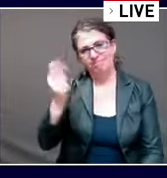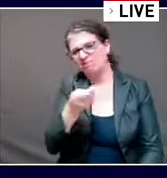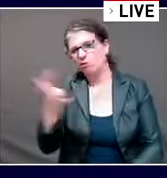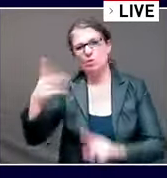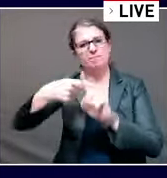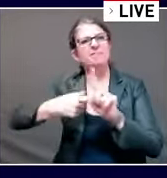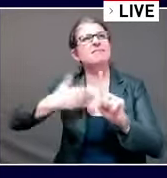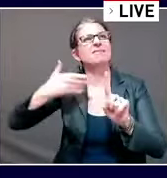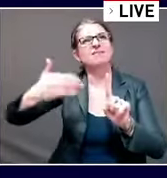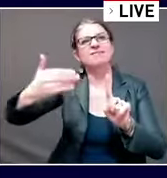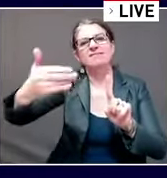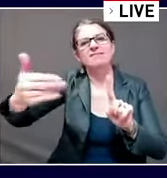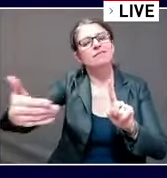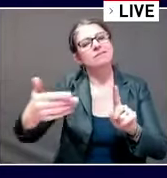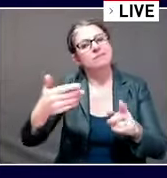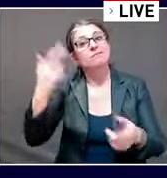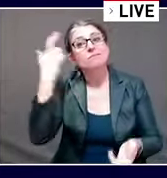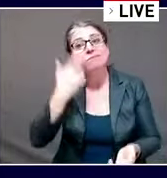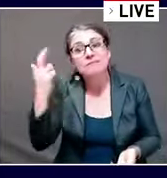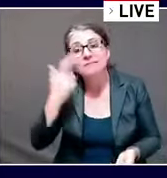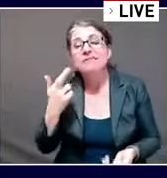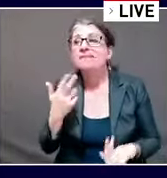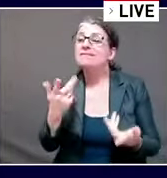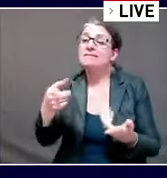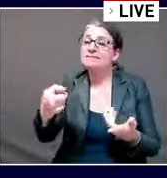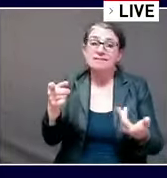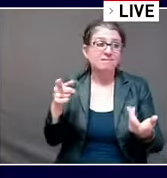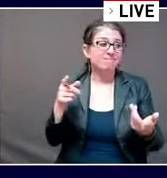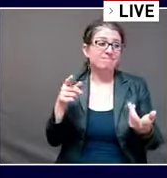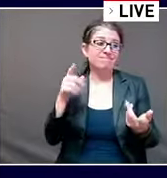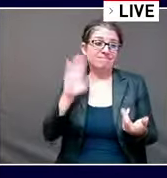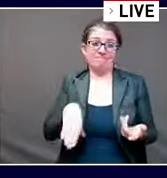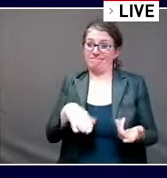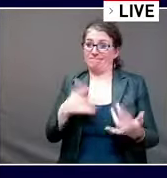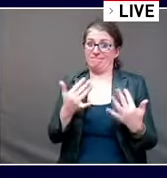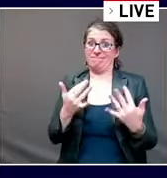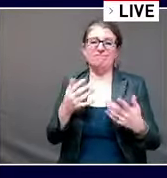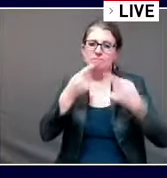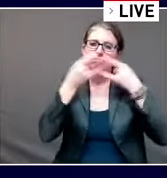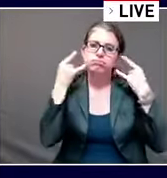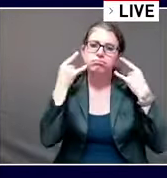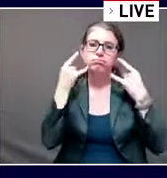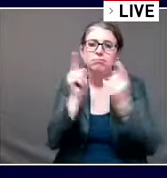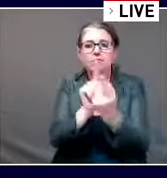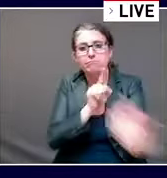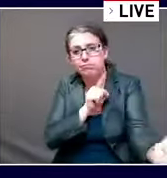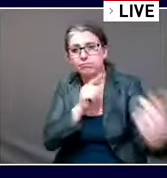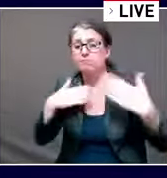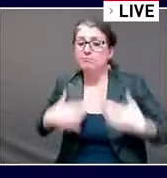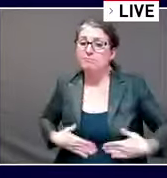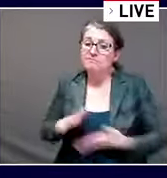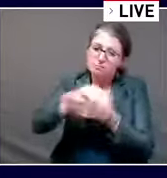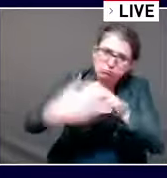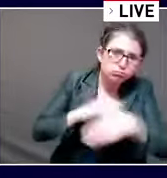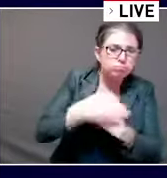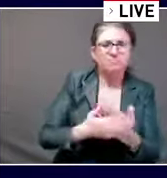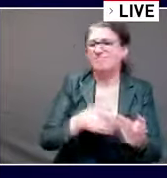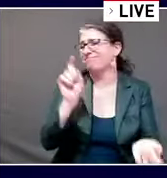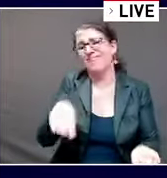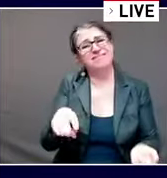The next thing I wanted to mention and take a moment to chat about today is where we are with respect to schools across the state of Maine.